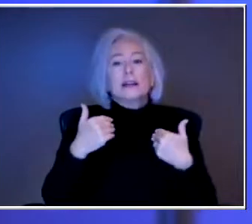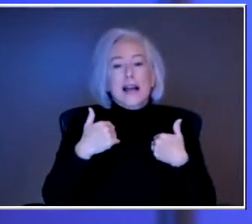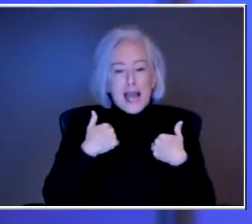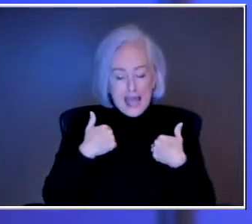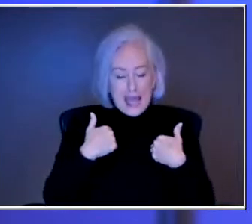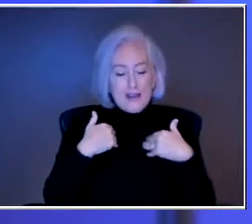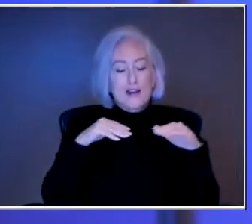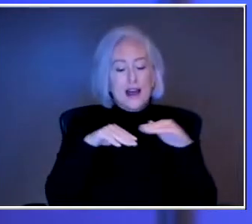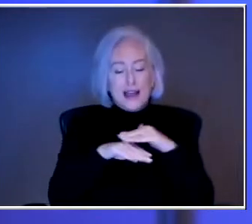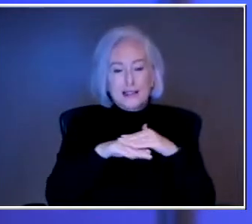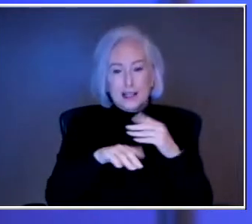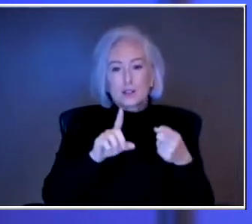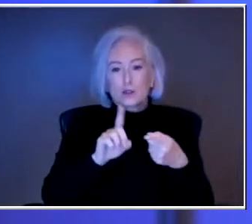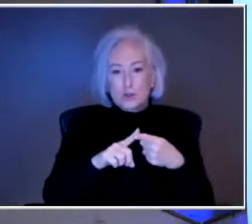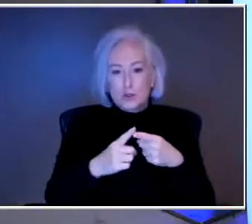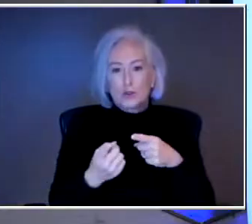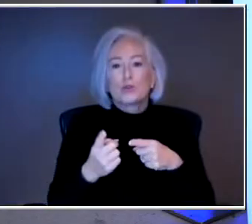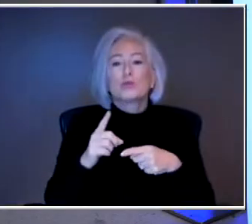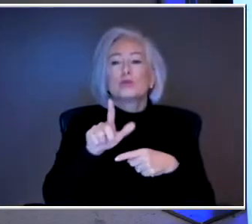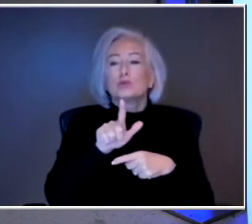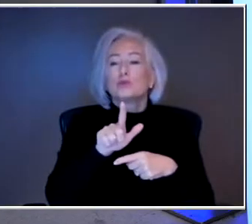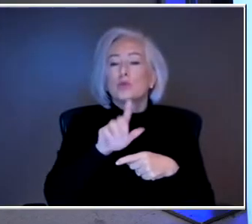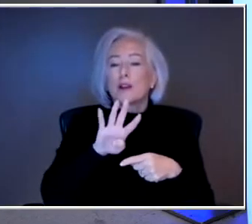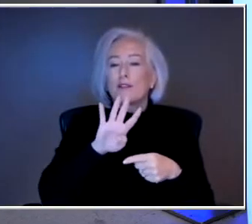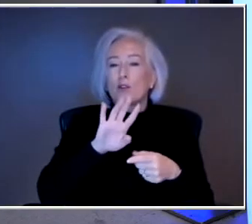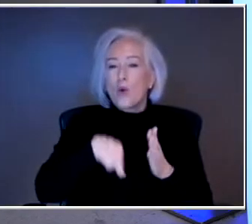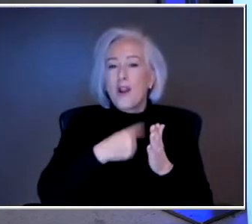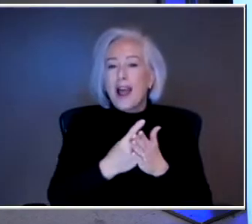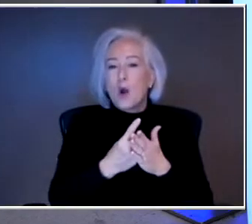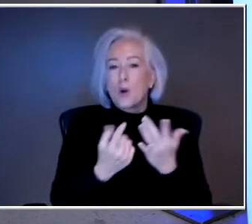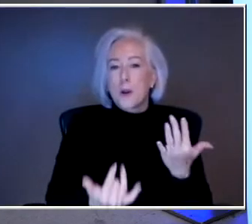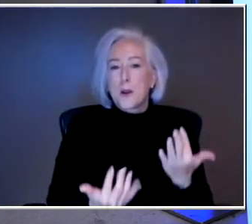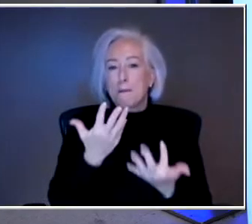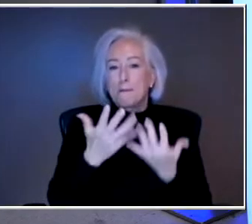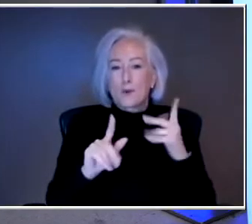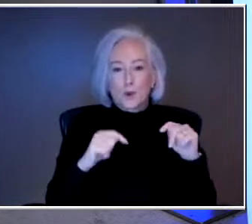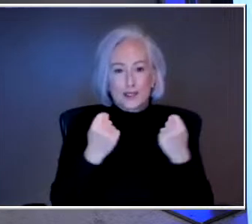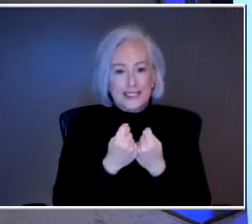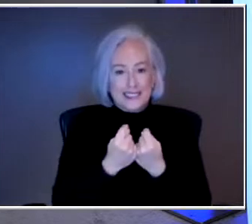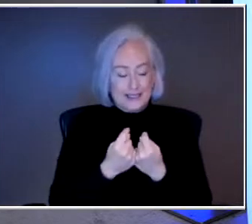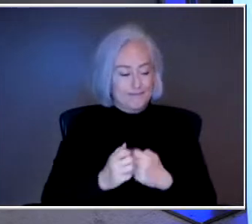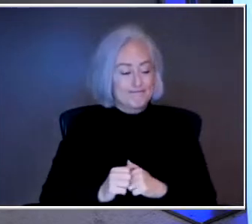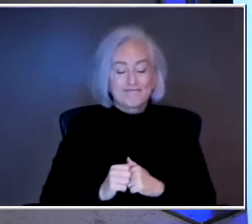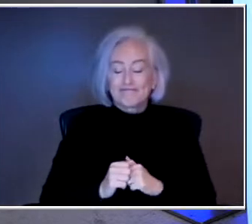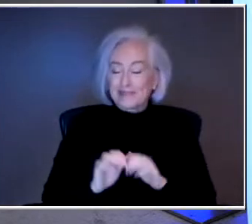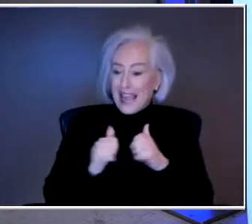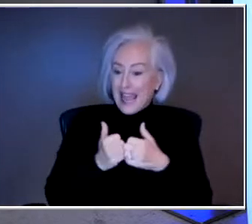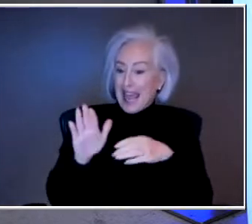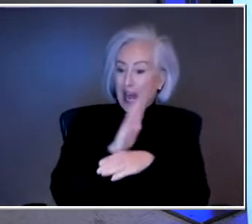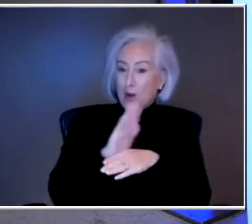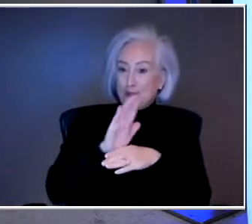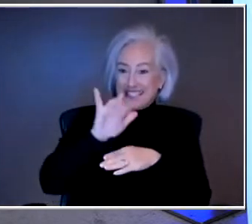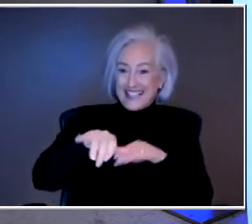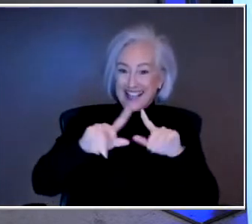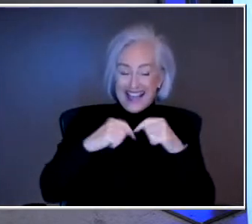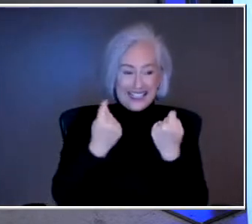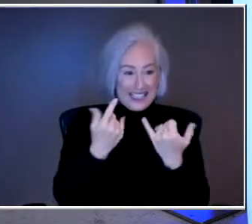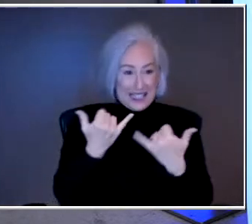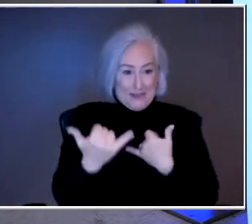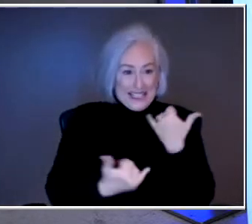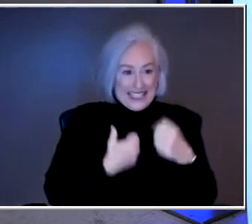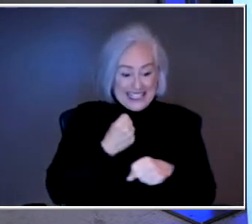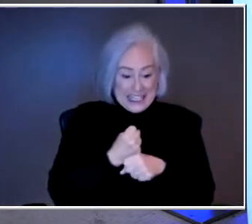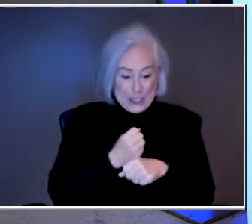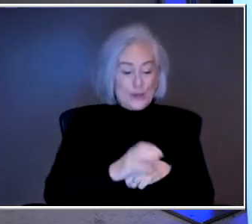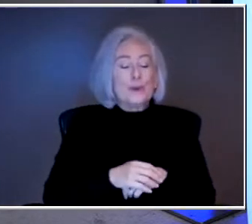to our burn team. Ladies, how busy is the burn unit this time of year? Pretty busy. We're pretty busy. We keep pretty busy. I